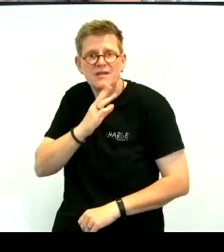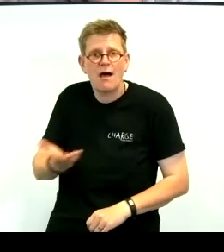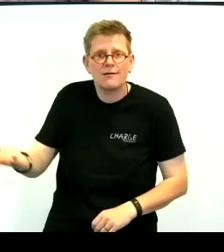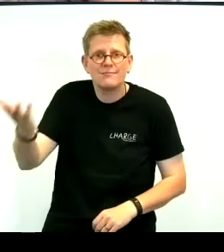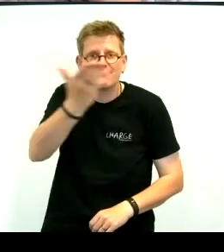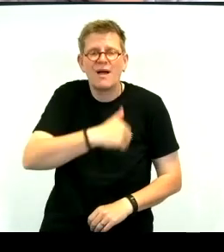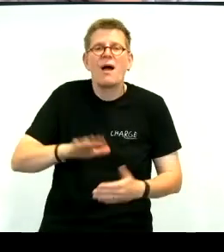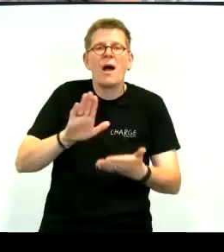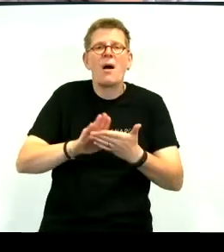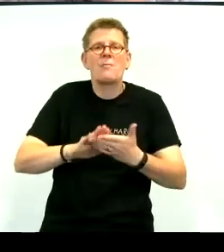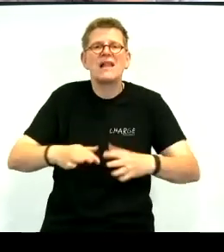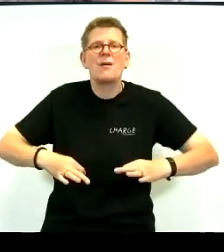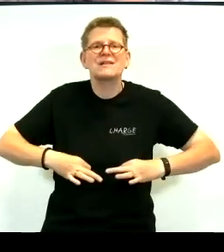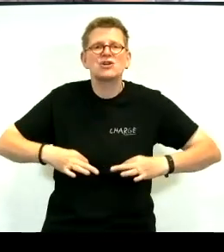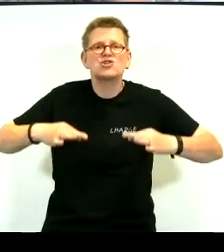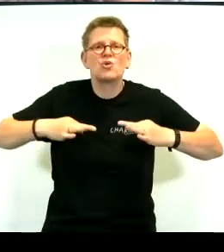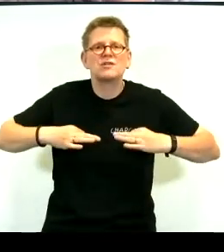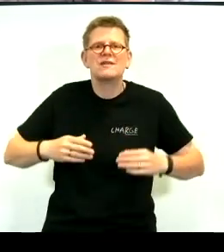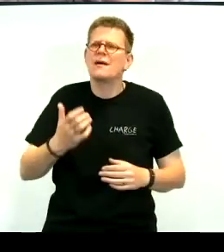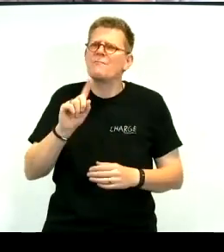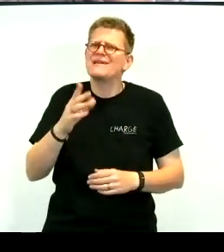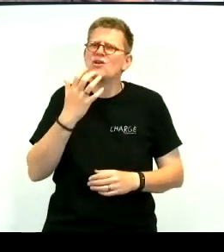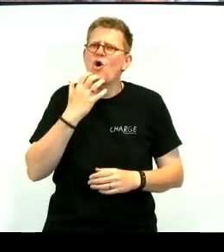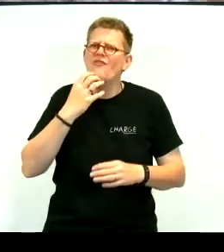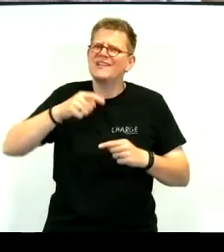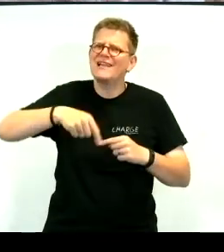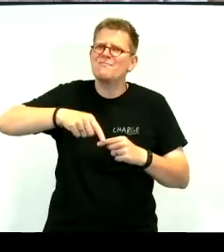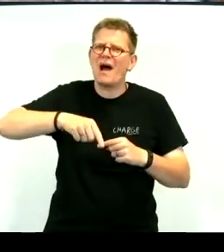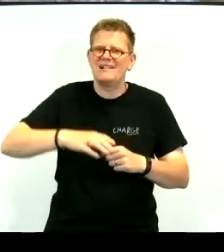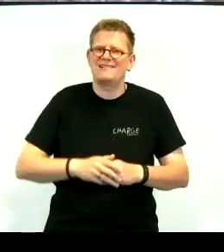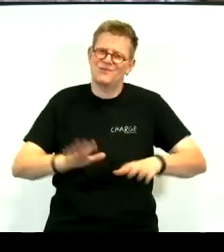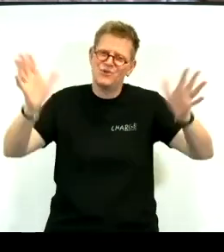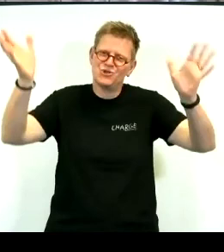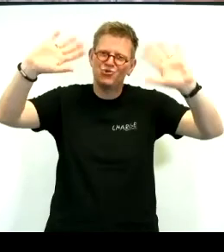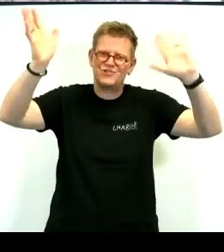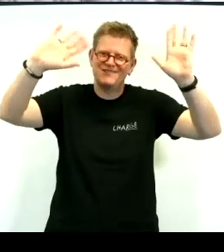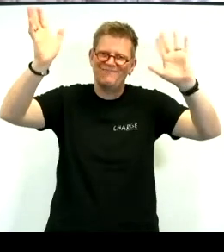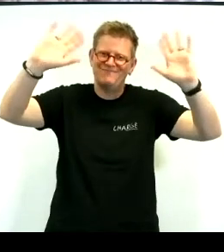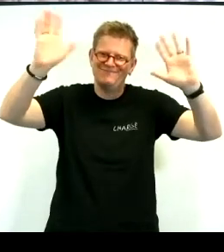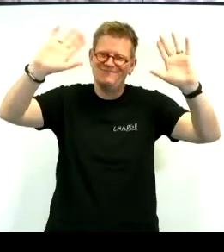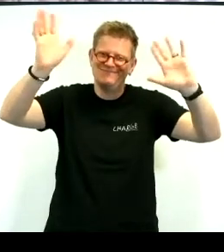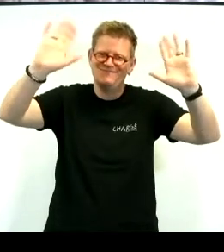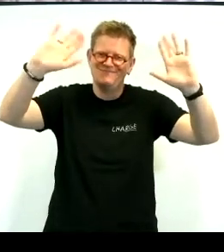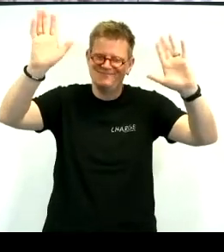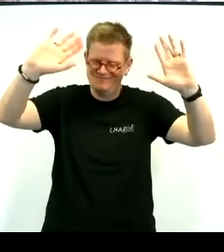wonderful good evening, a wonderful nice afternoon. Stay safe and see you soon. Bye. Thank you, Gail.